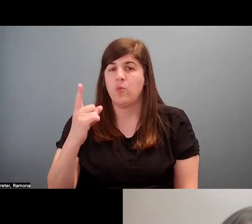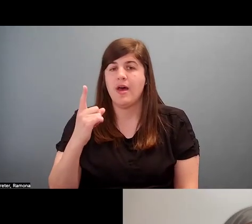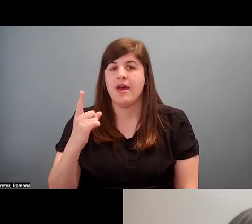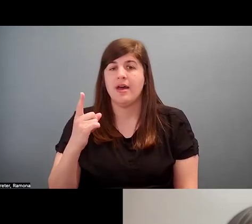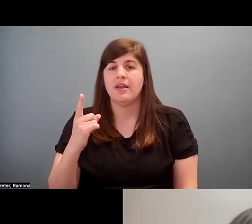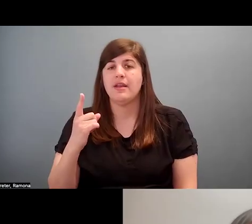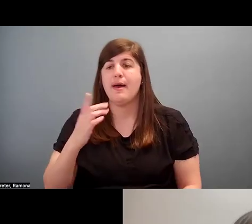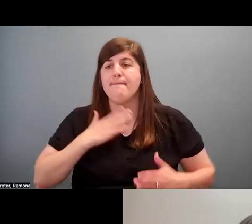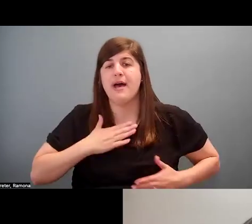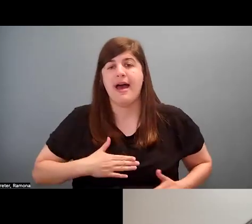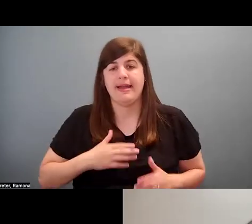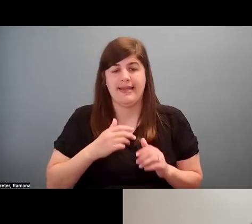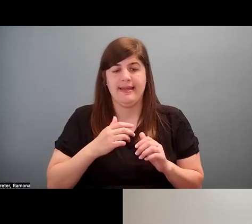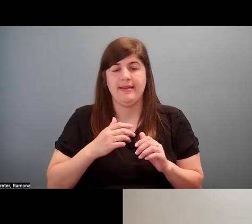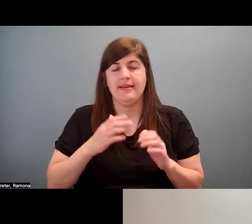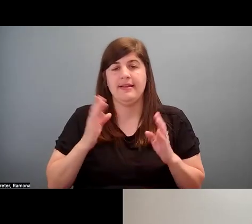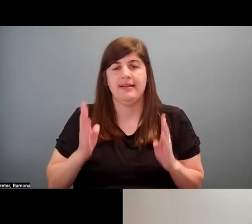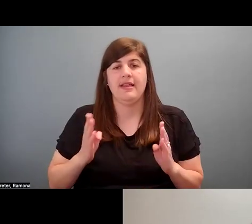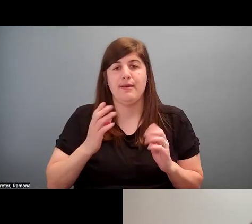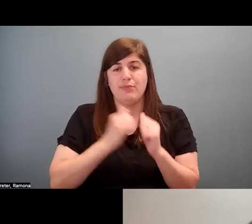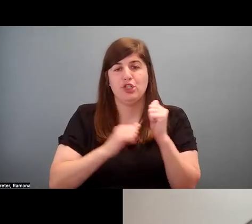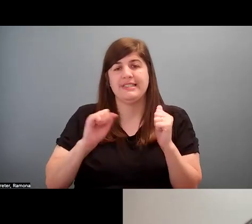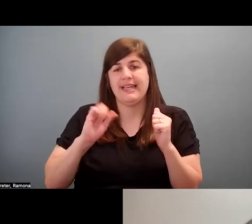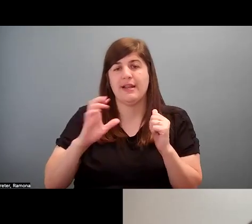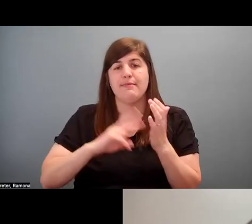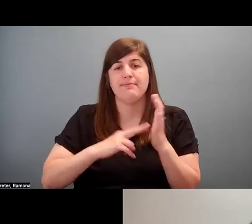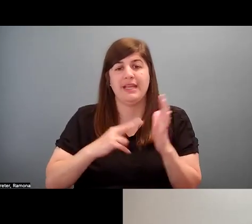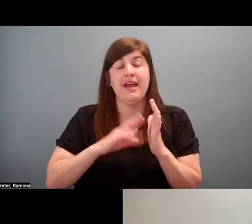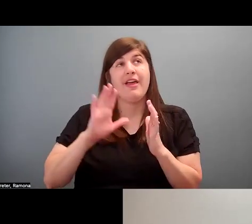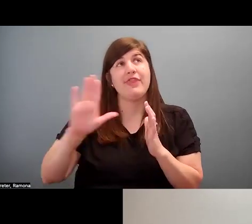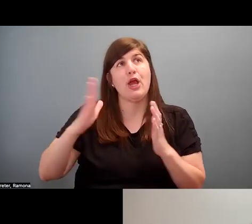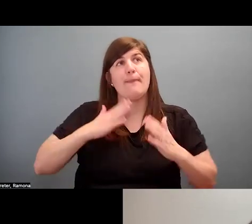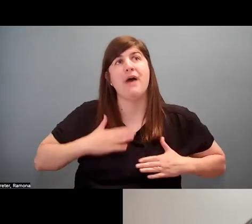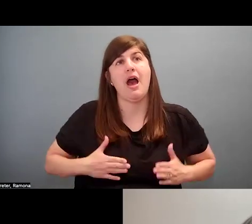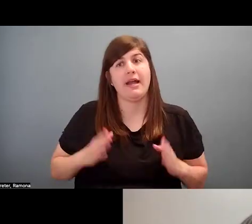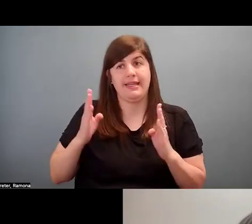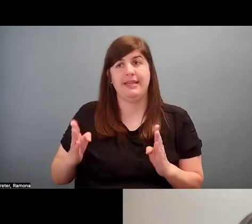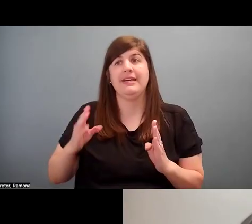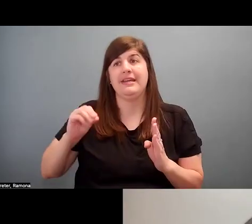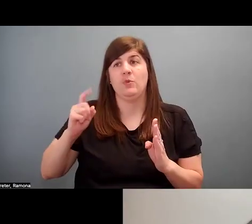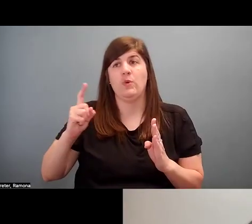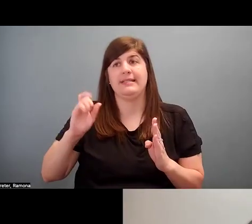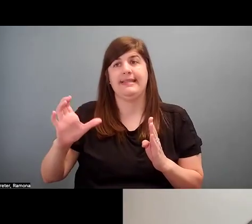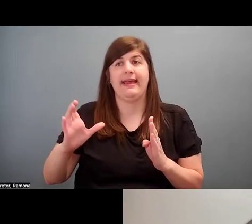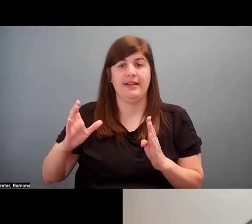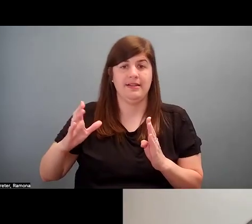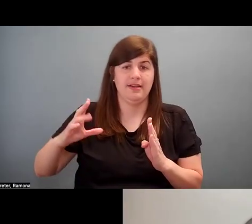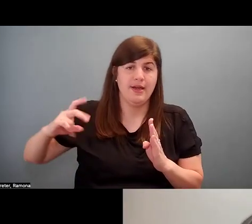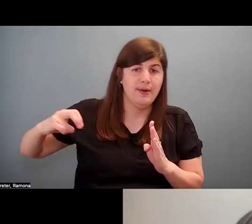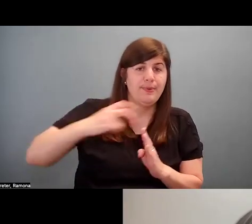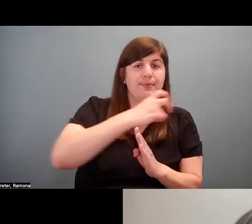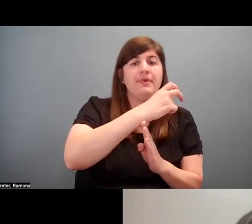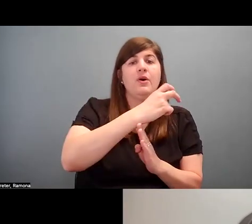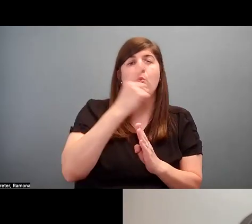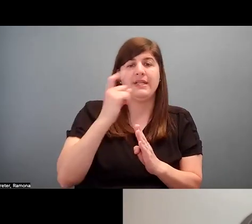1 body length per second, which means they swim their length in 1 second. Right now, the shrimp is about 30.